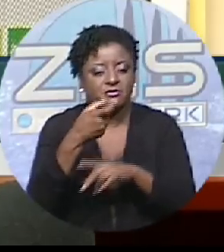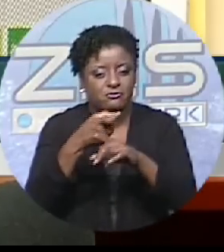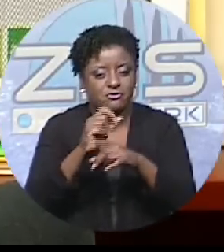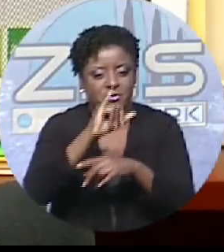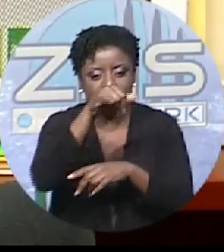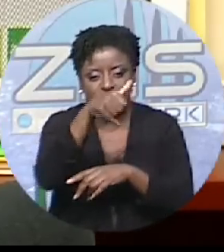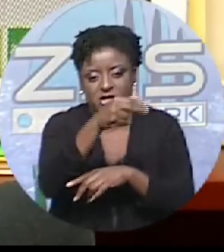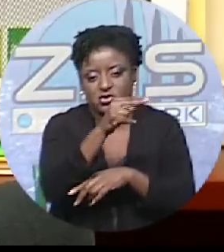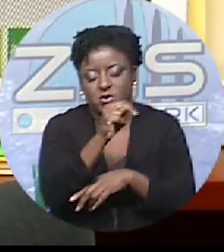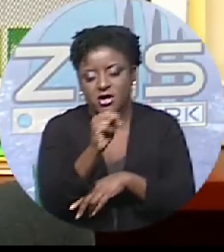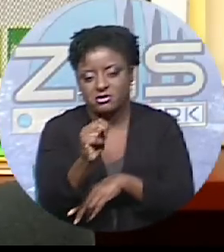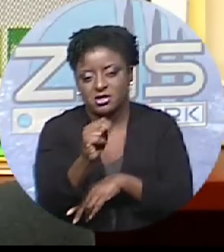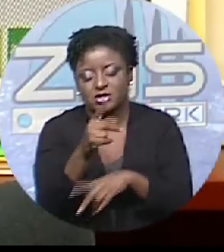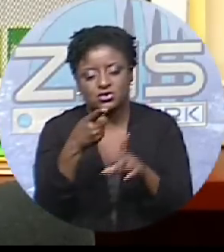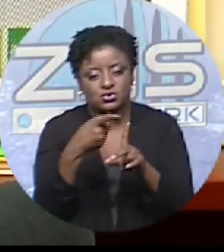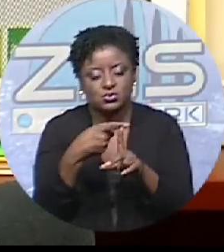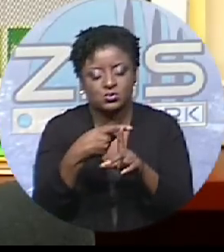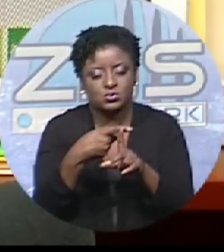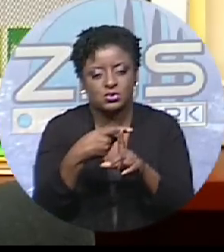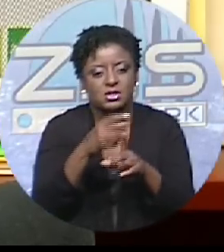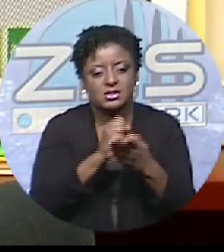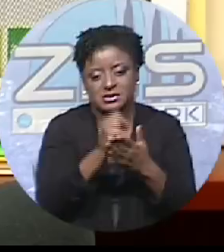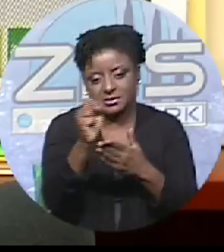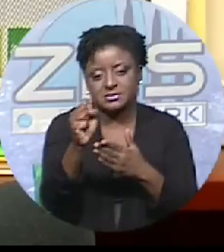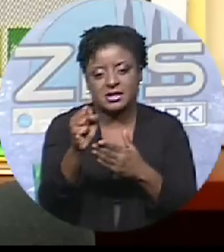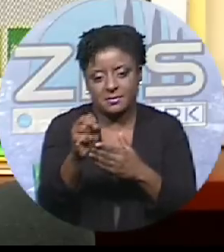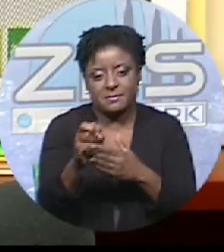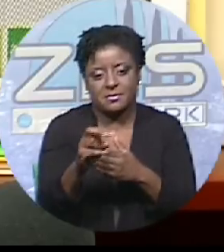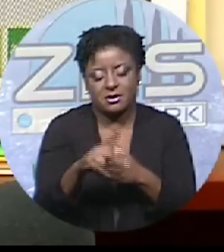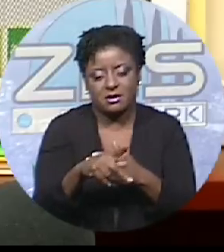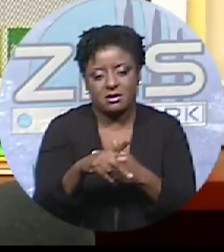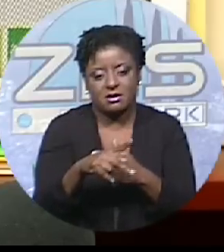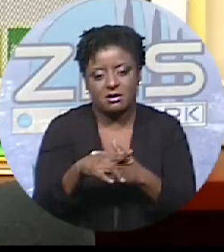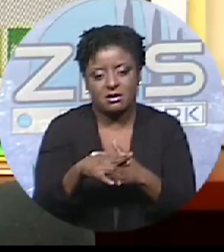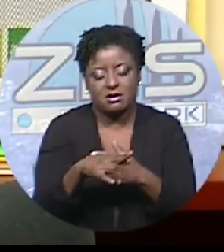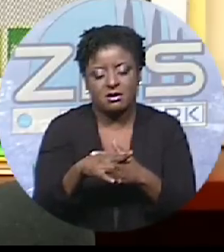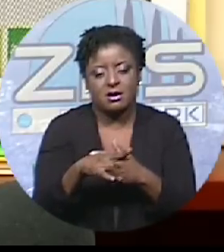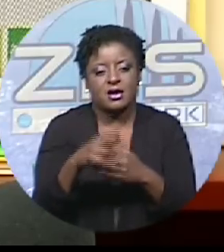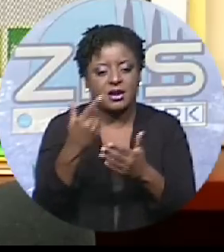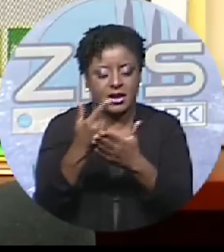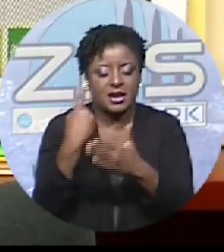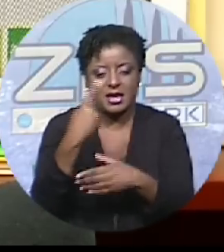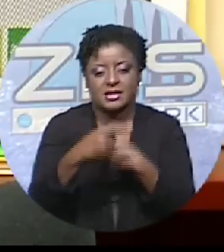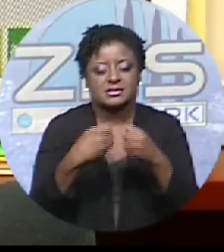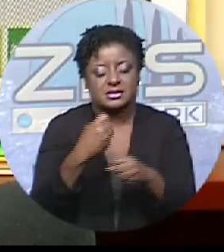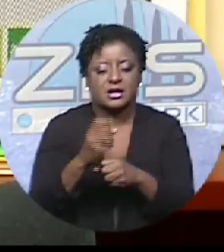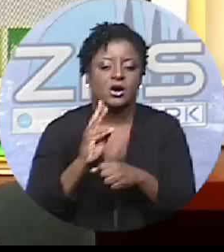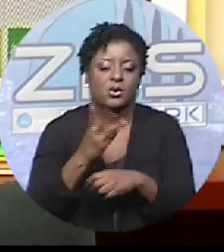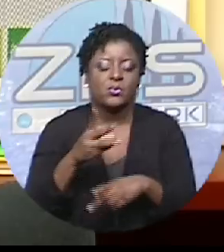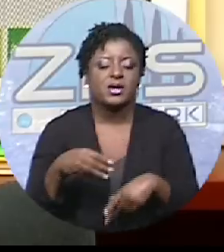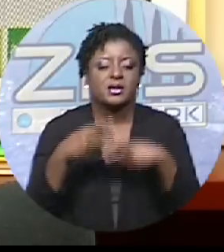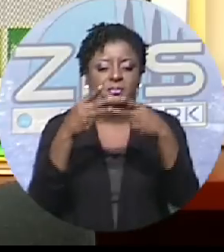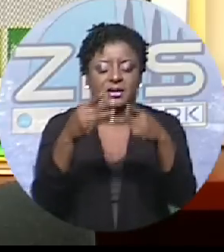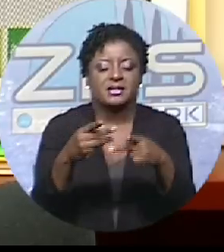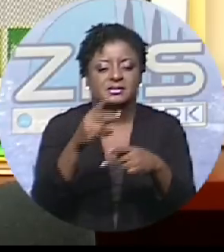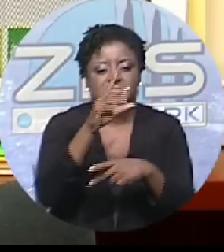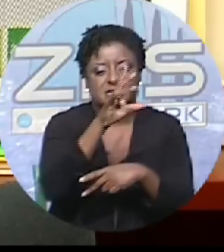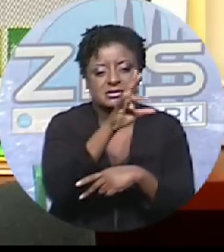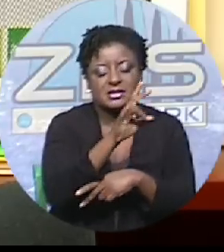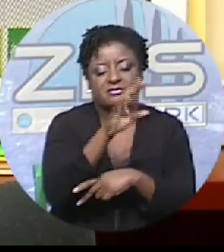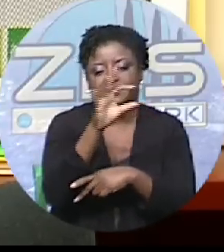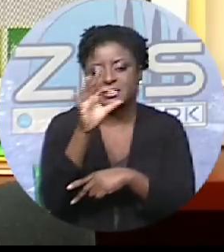January to September of last year, we were able to place